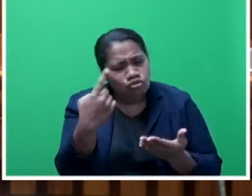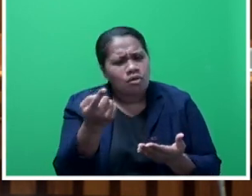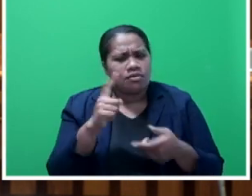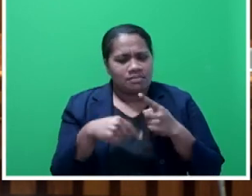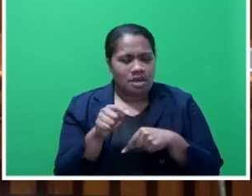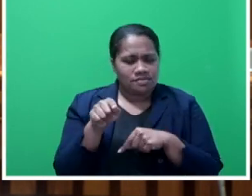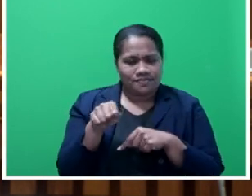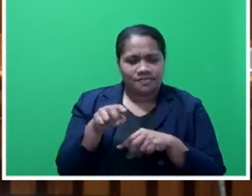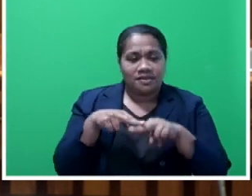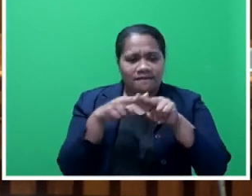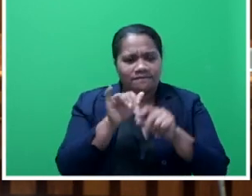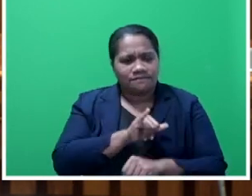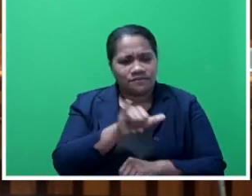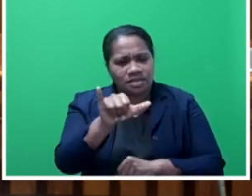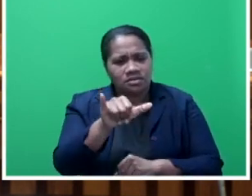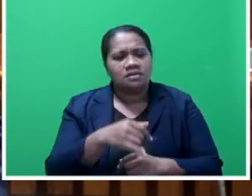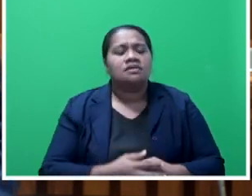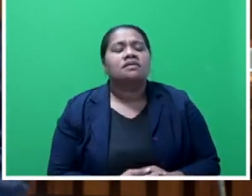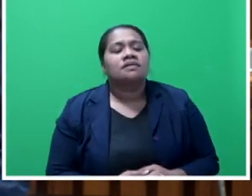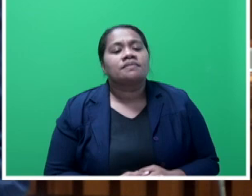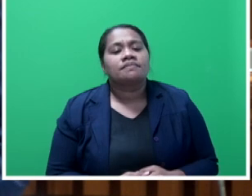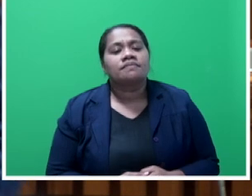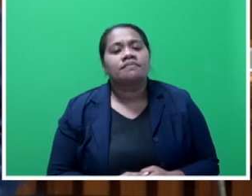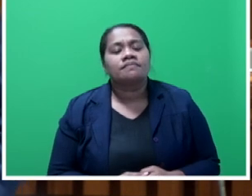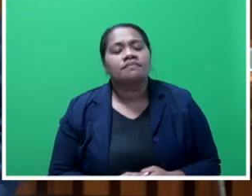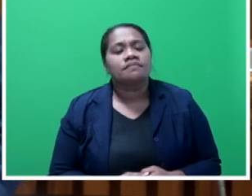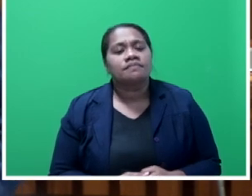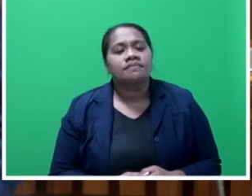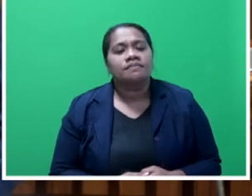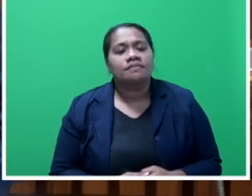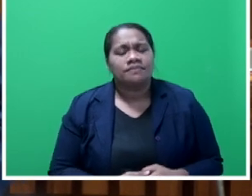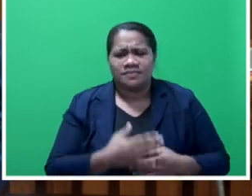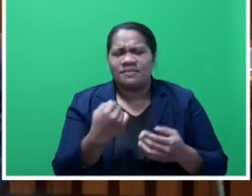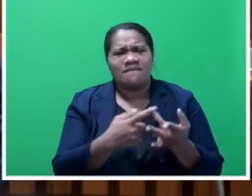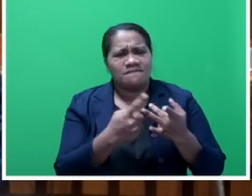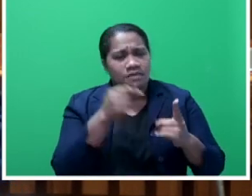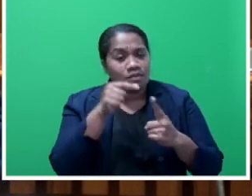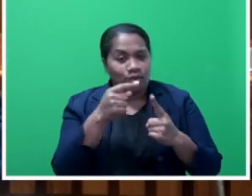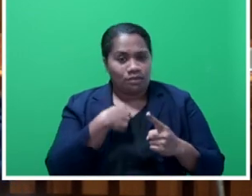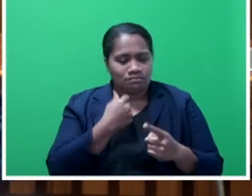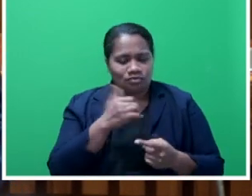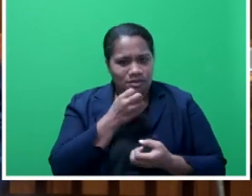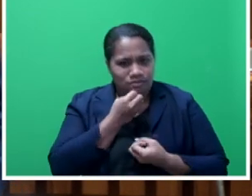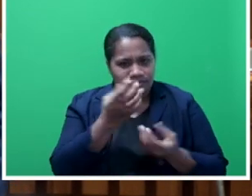sir, just one other point. As I've mentioned in the introduction,